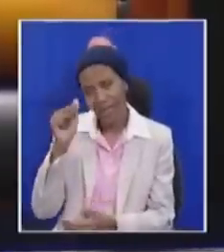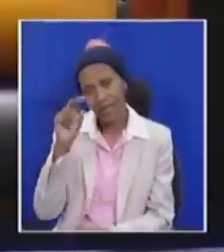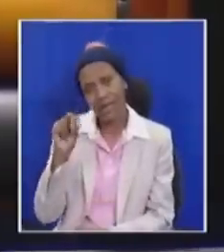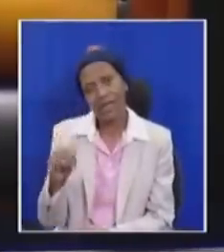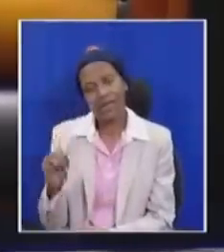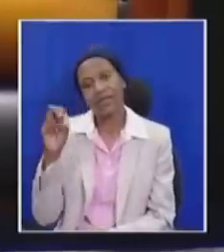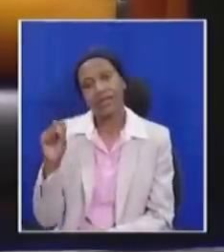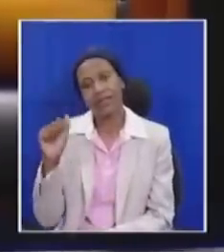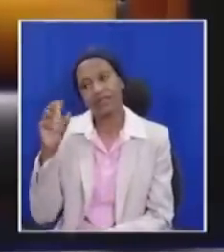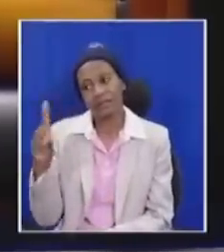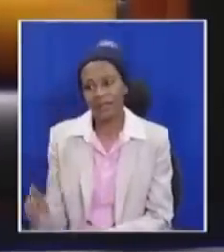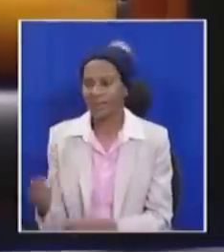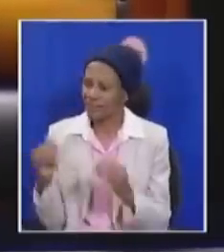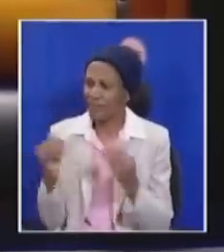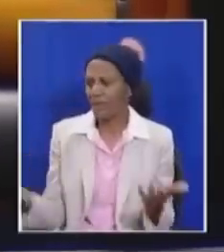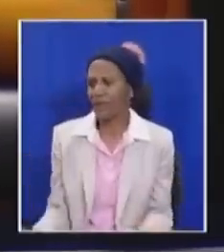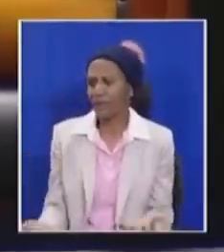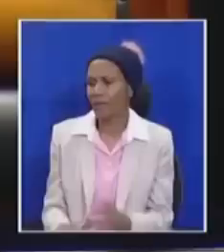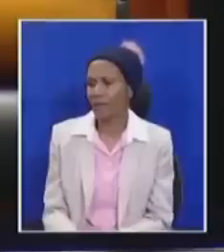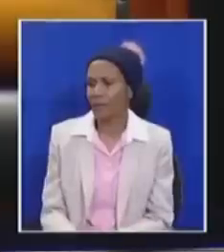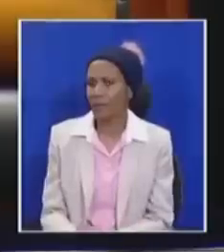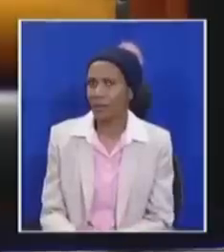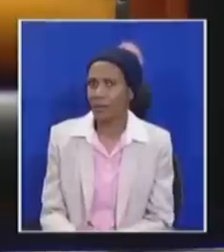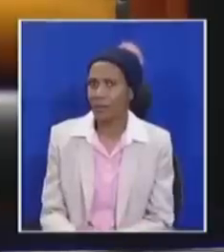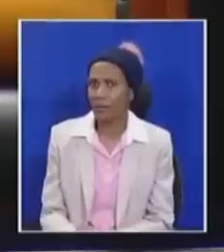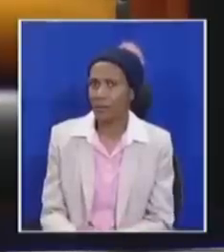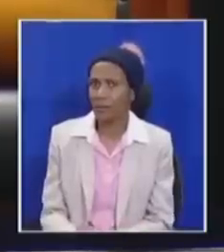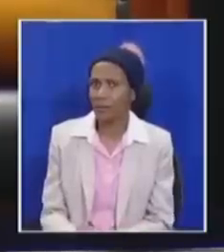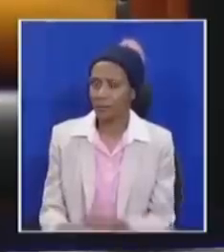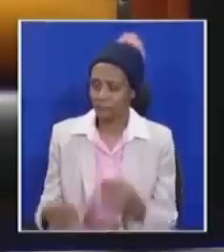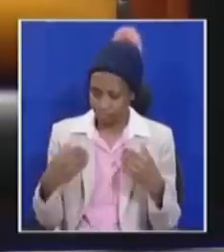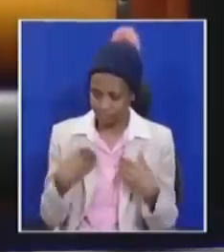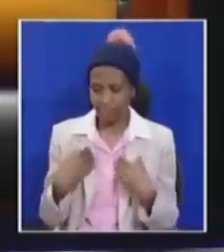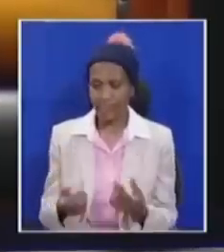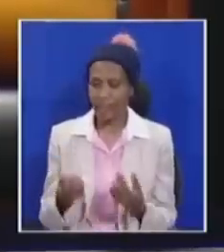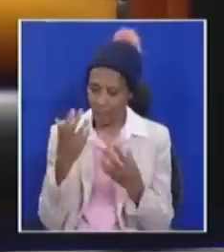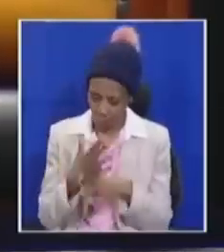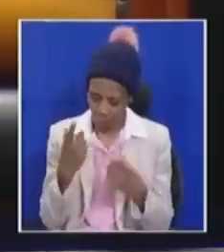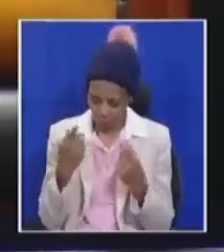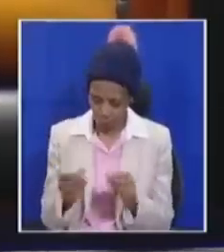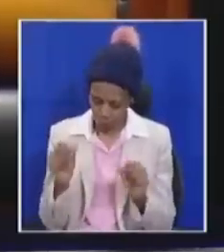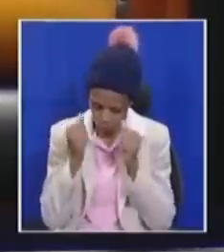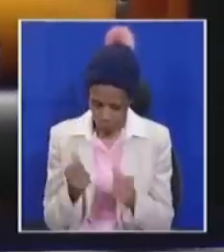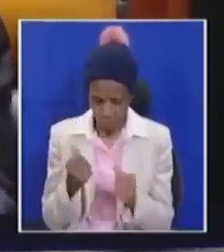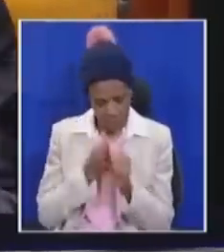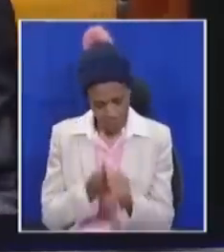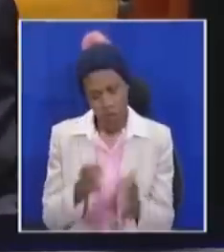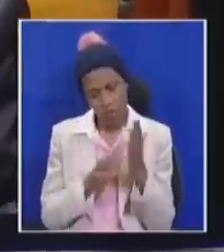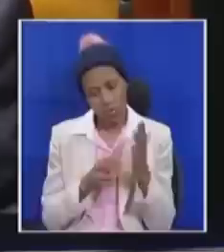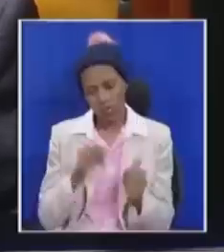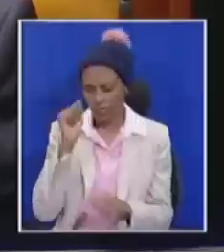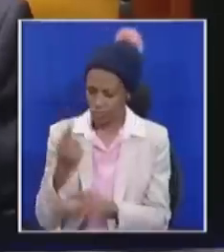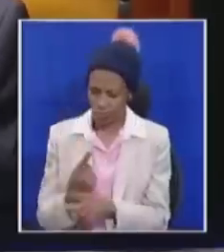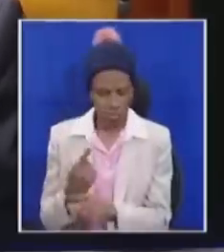him to withdraw his language. What did you want me to do differently? I'm acting fairly and according to the rules. I will, of